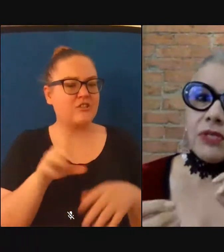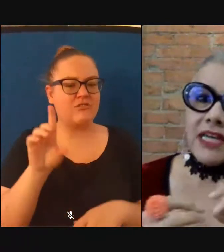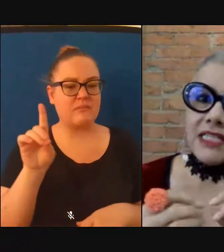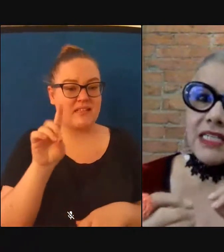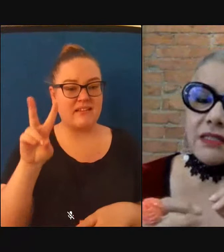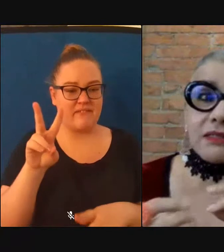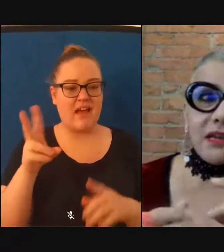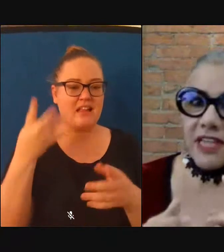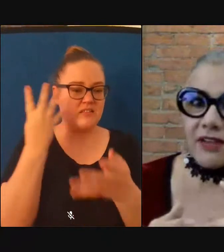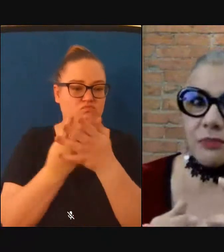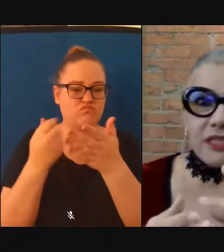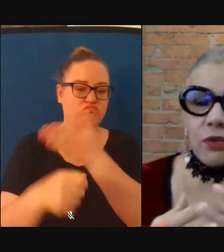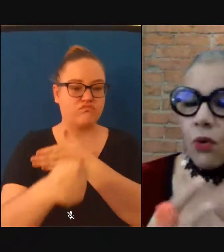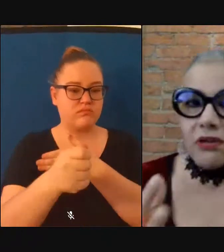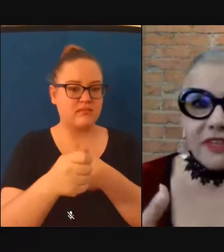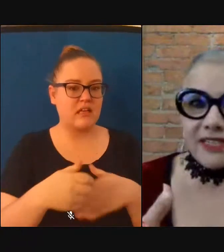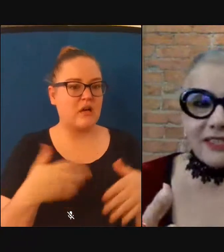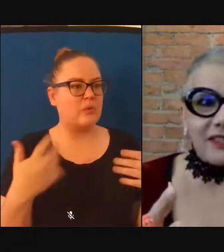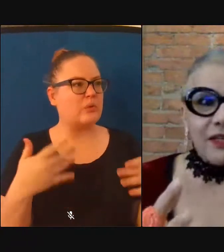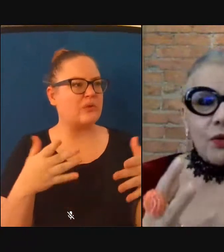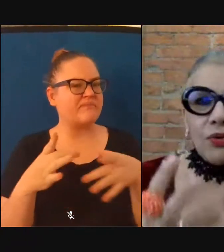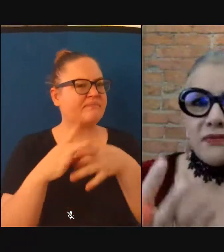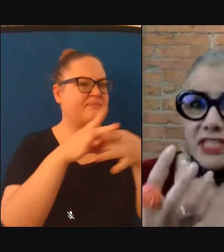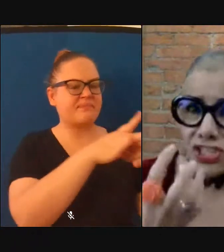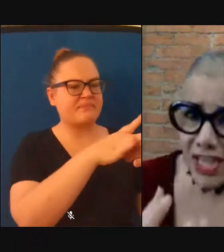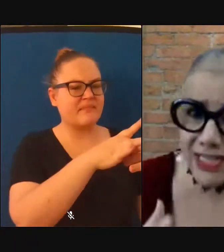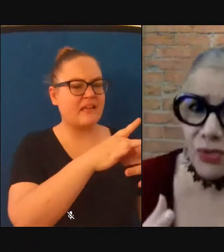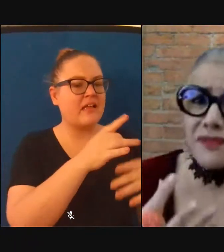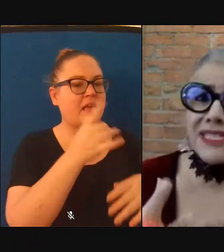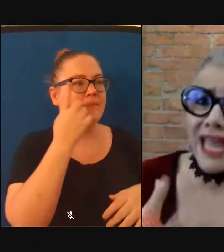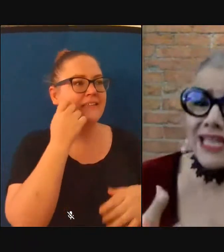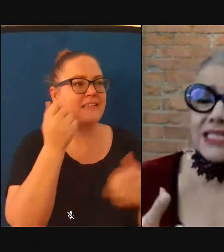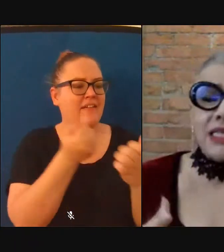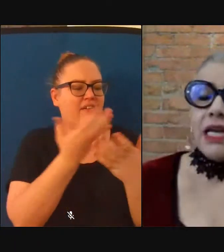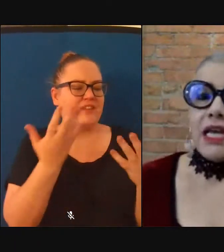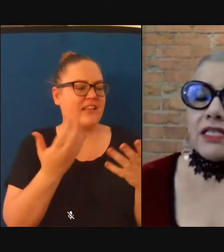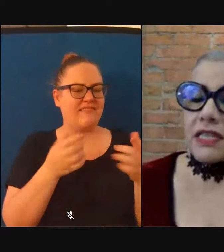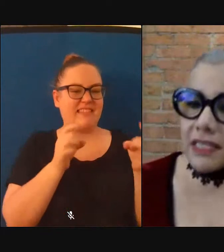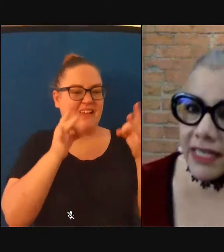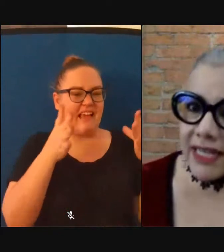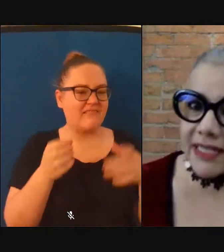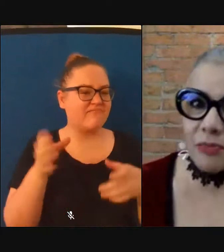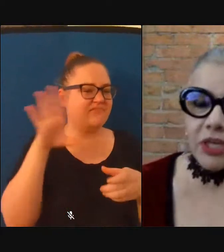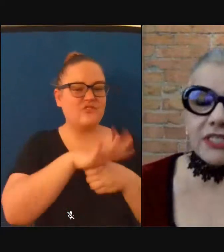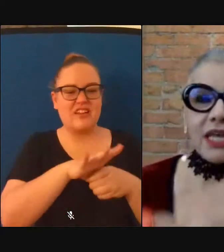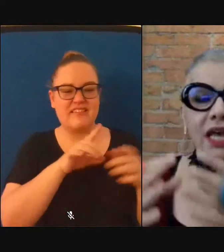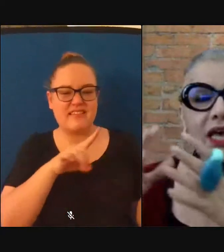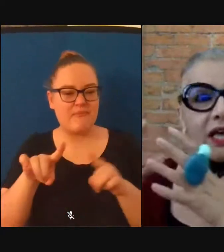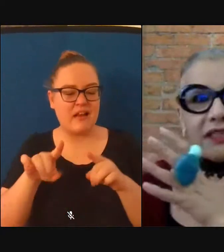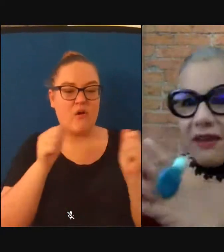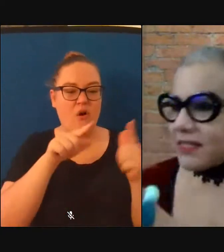mean, nicely dovetails, because all of this shit, all of this hate is connected,